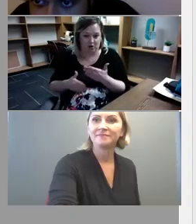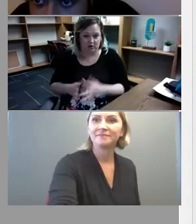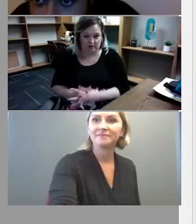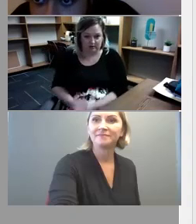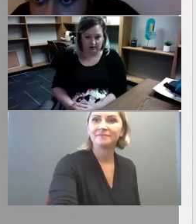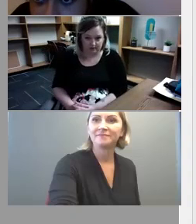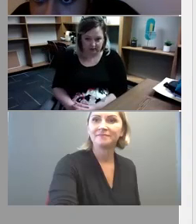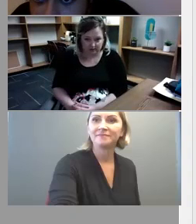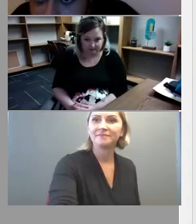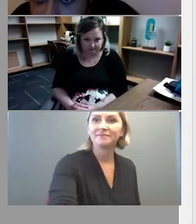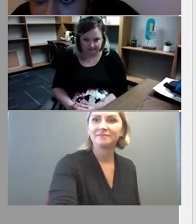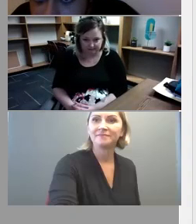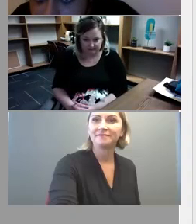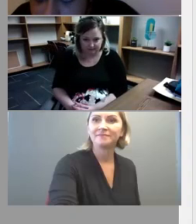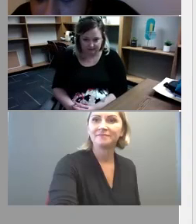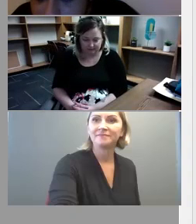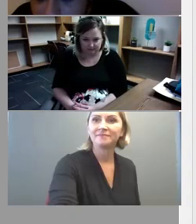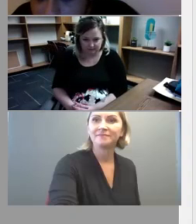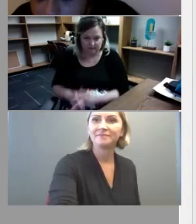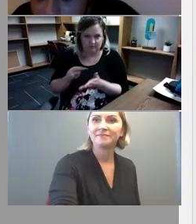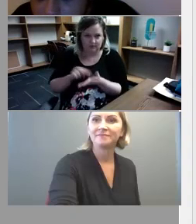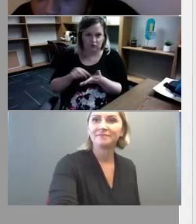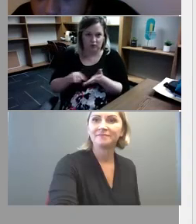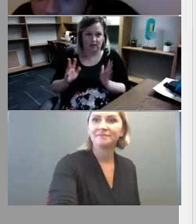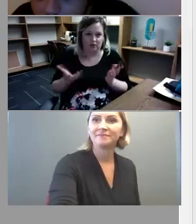so it's n squared because 3 by 16.